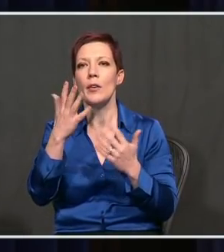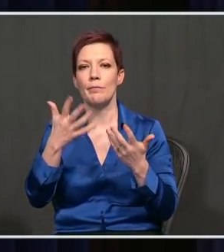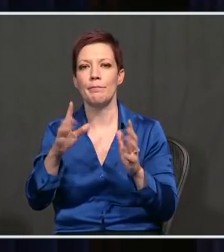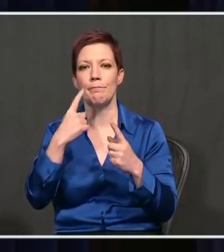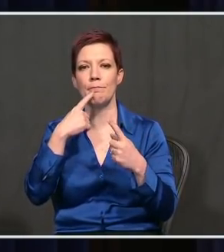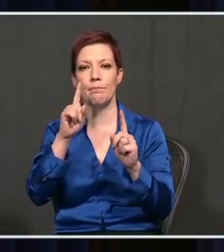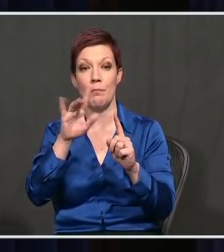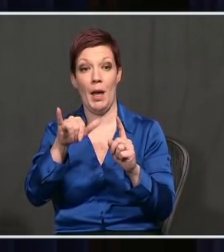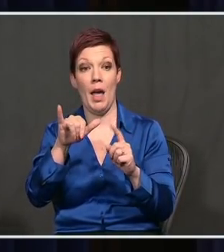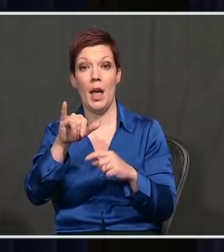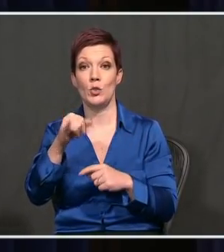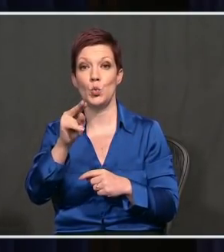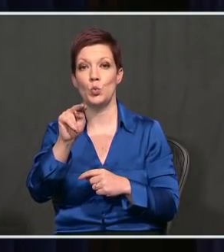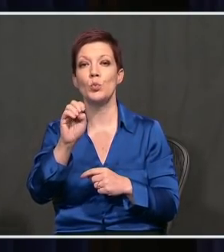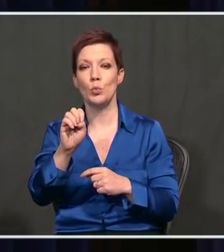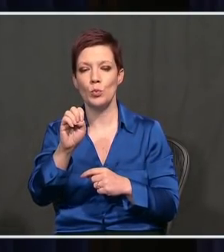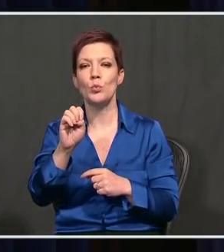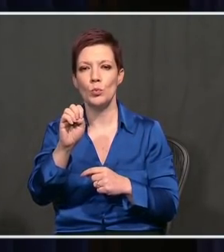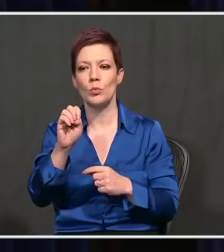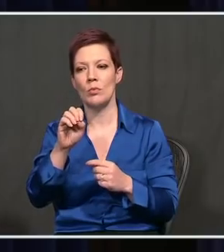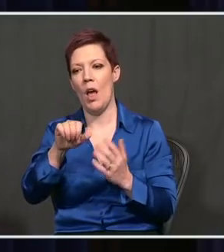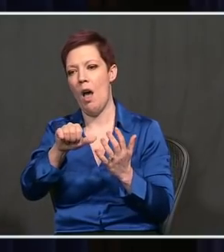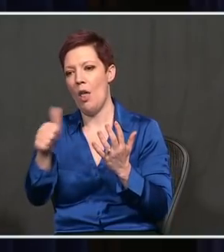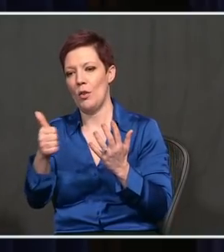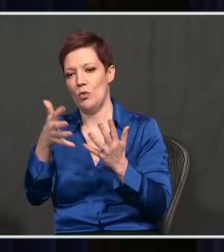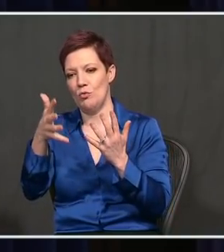June if everybody